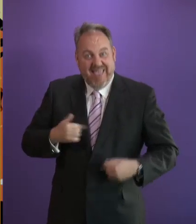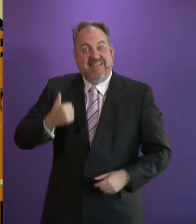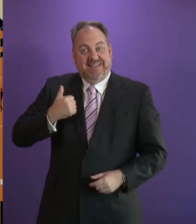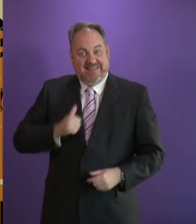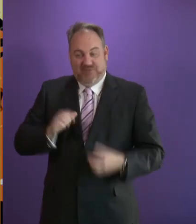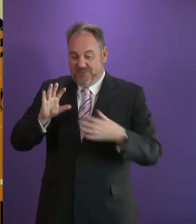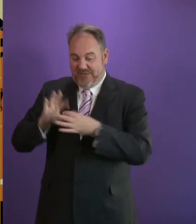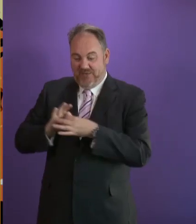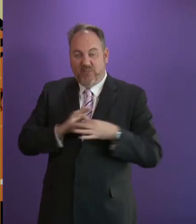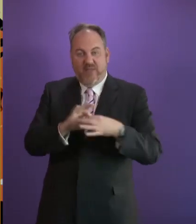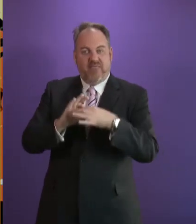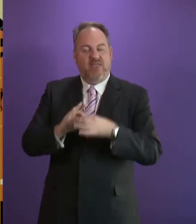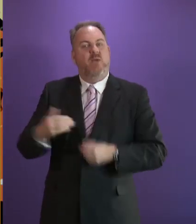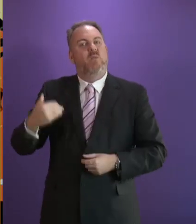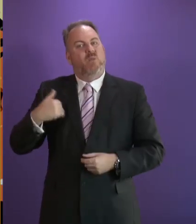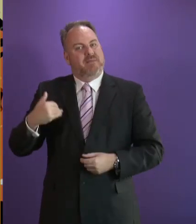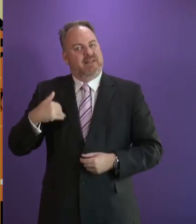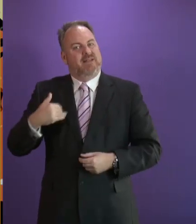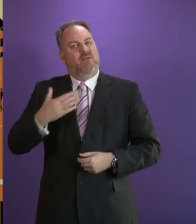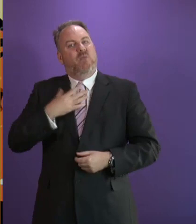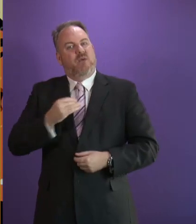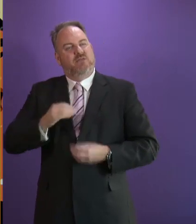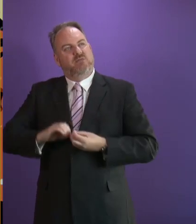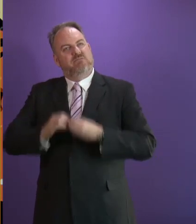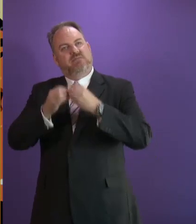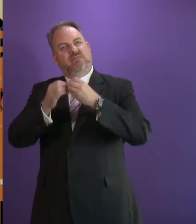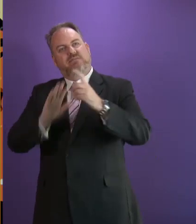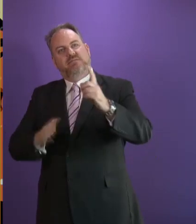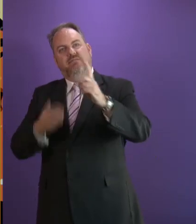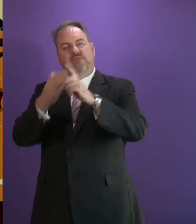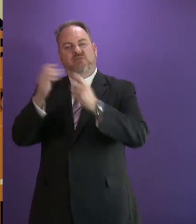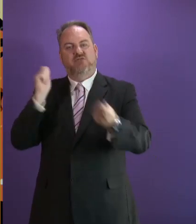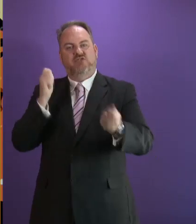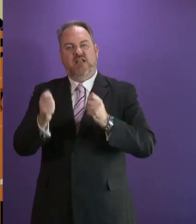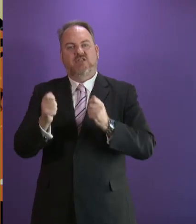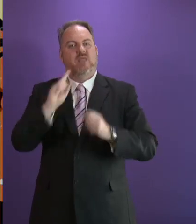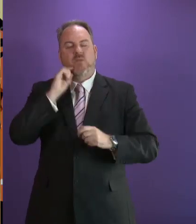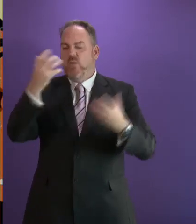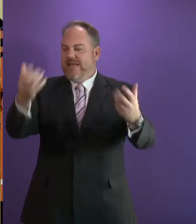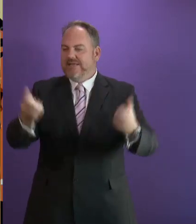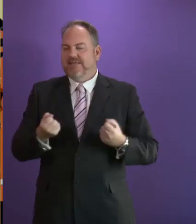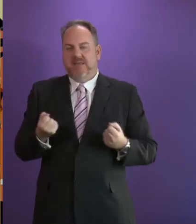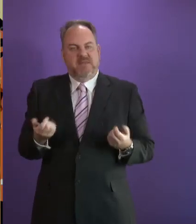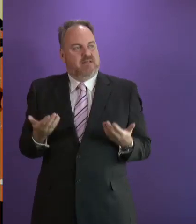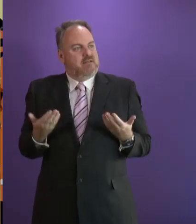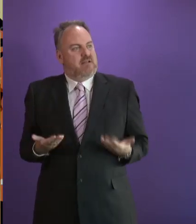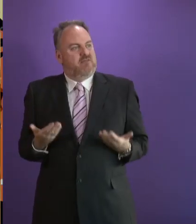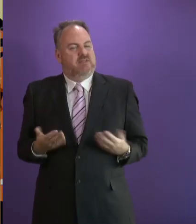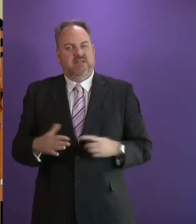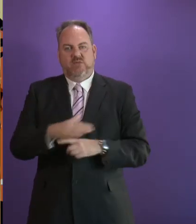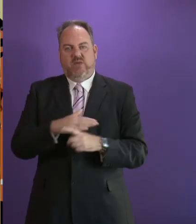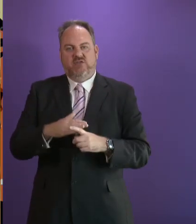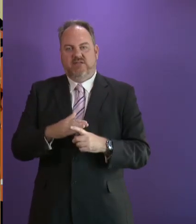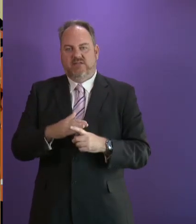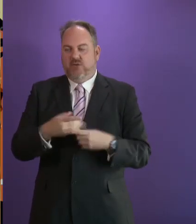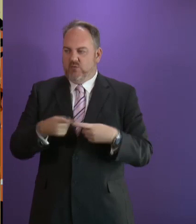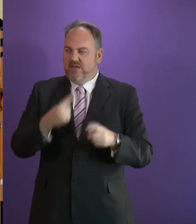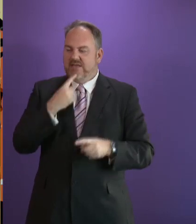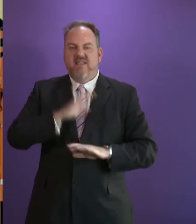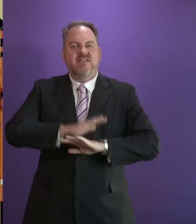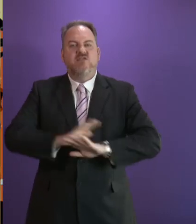a room of women who want to create change, who don't accept the status quo, who say this isn't good enough,